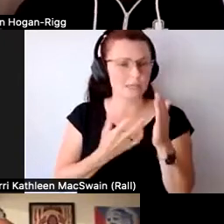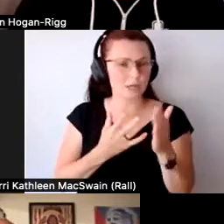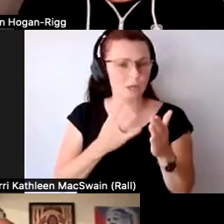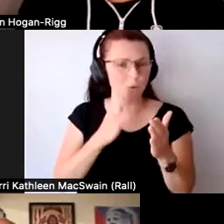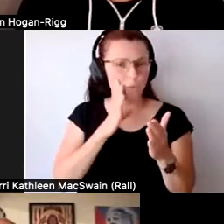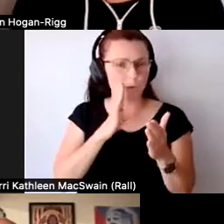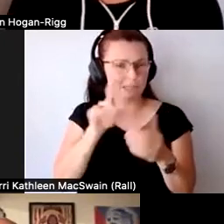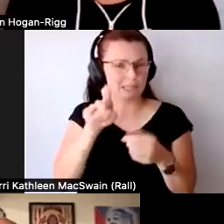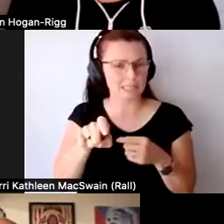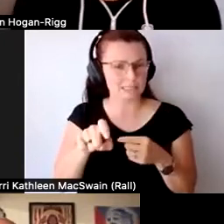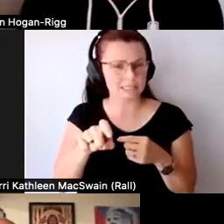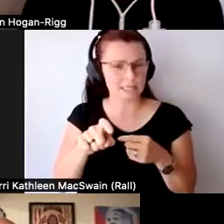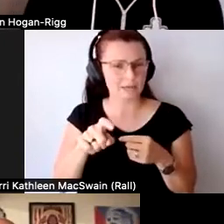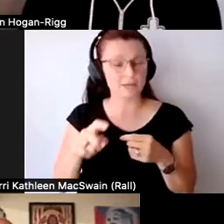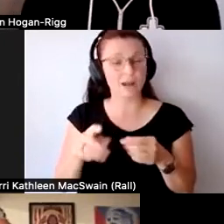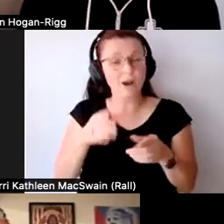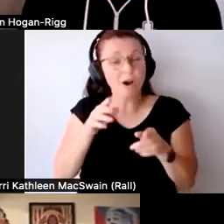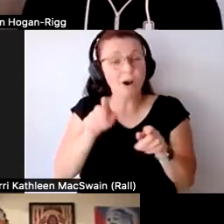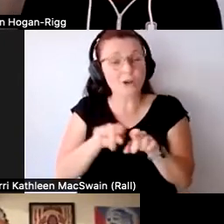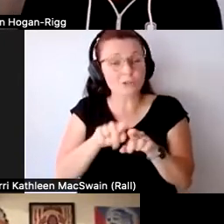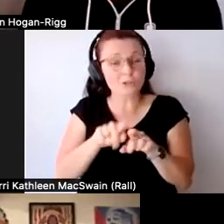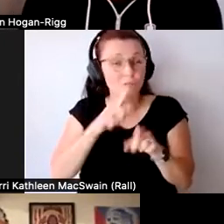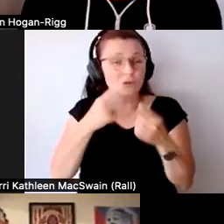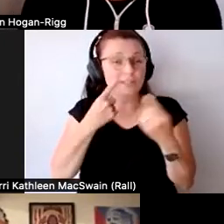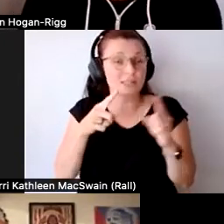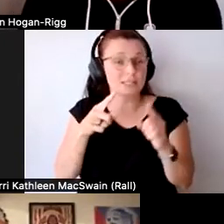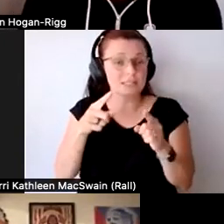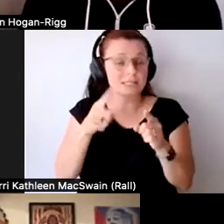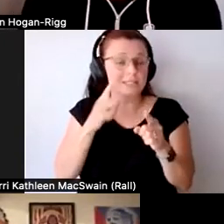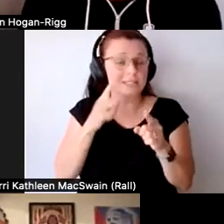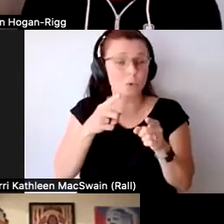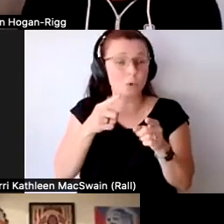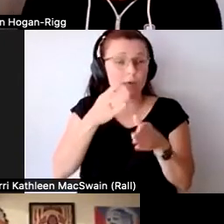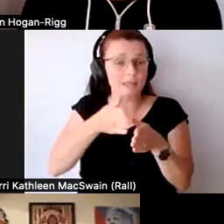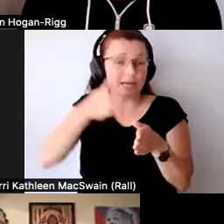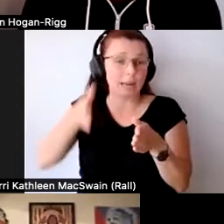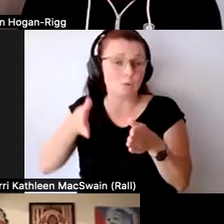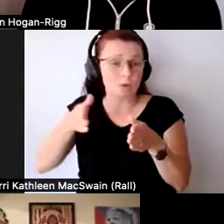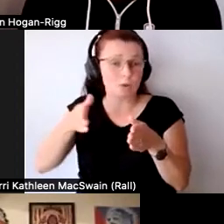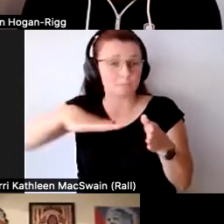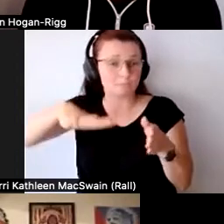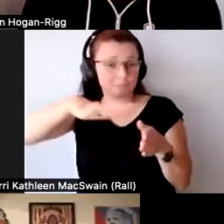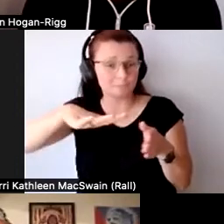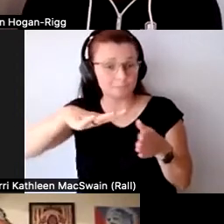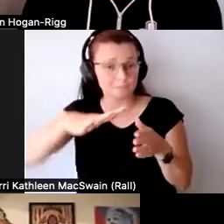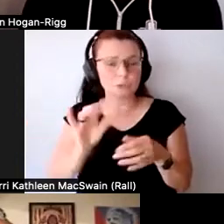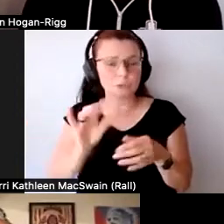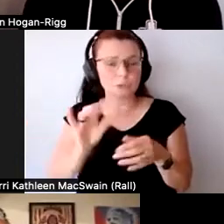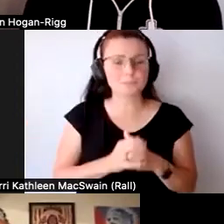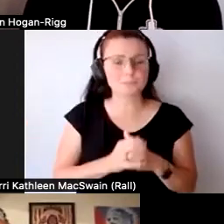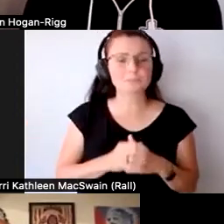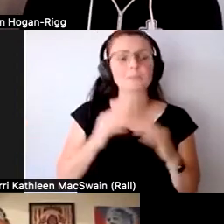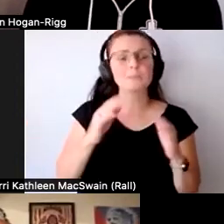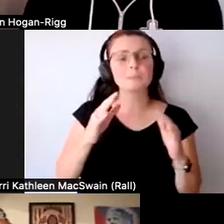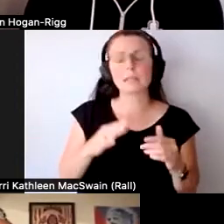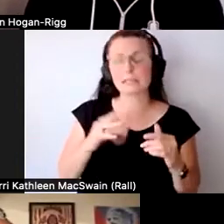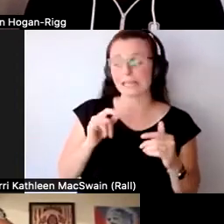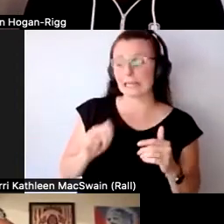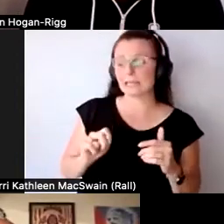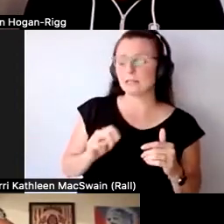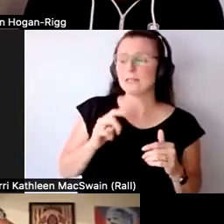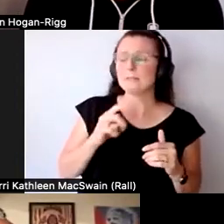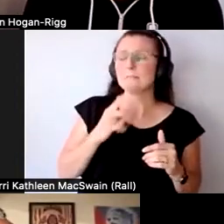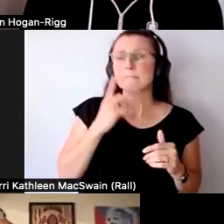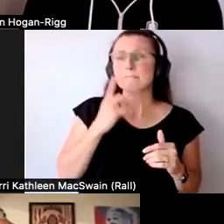Sure. I think that when we're considering a site like this, obviously transportation access is really important. Making sure that